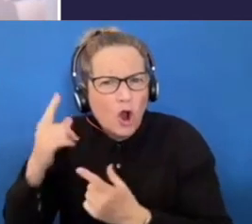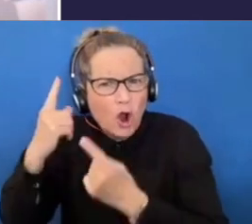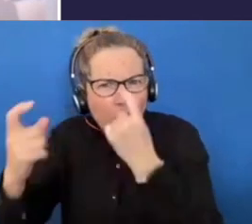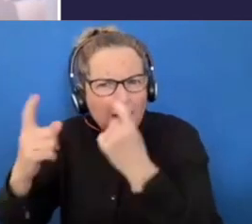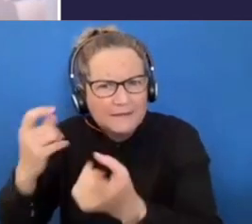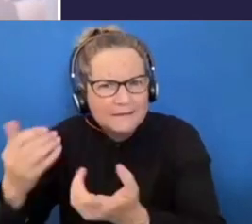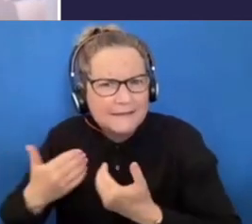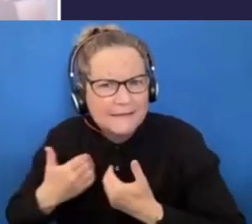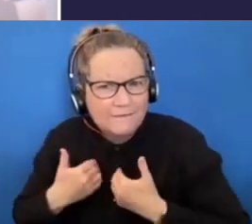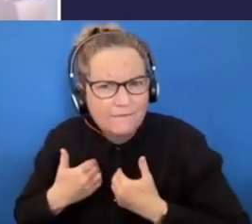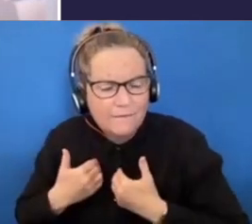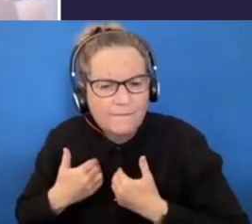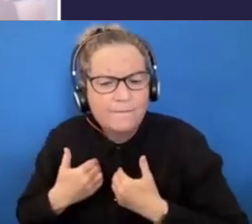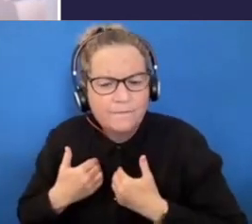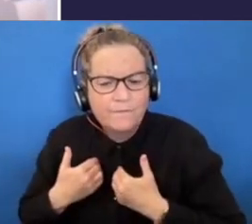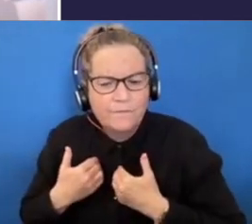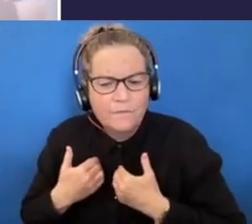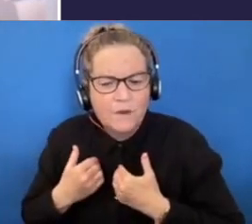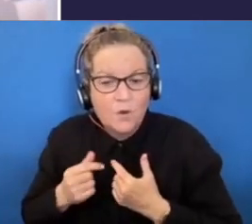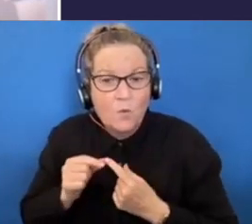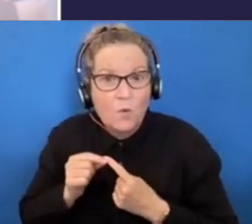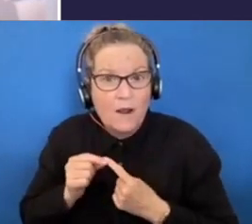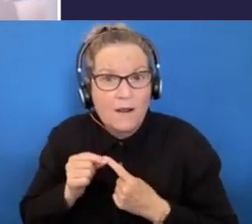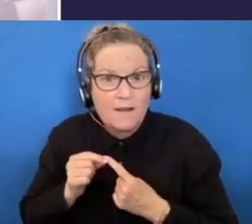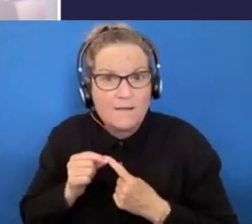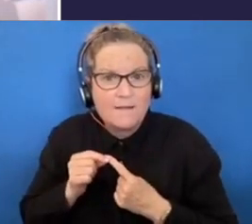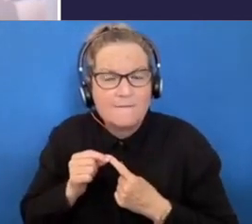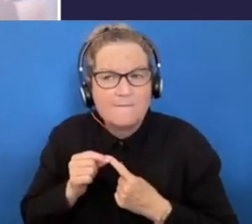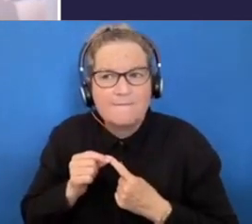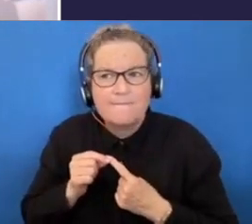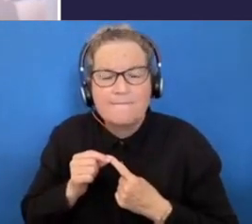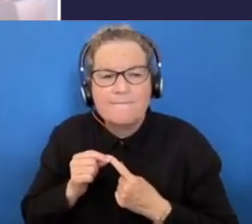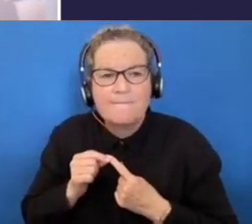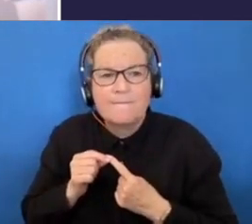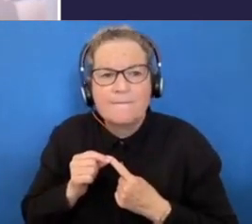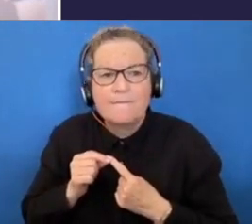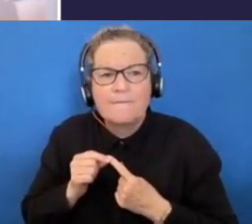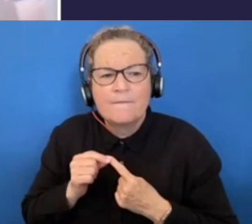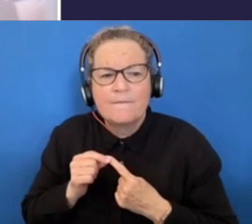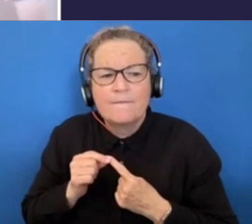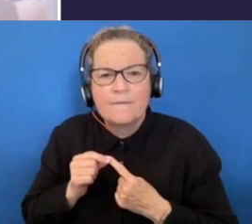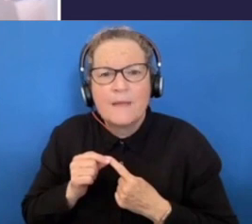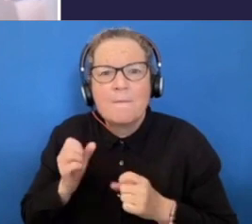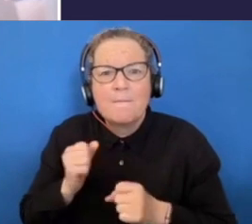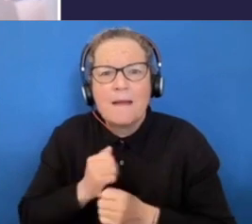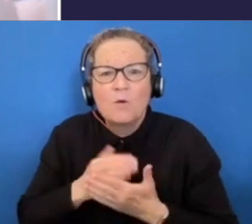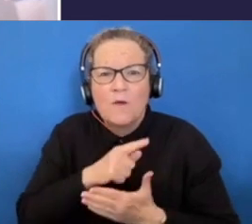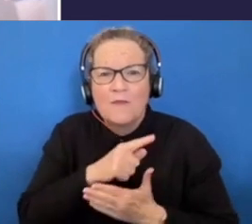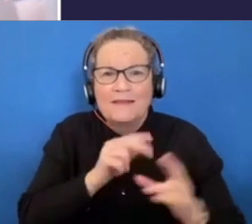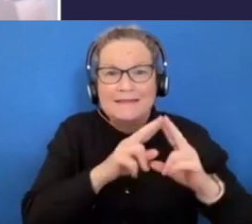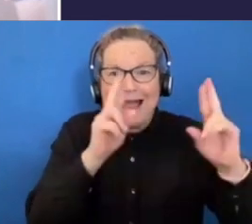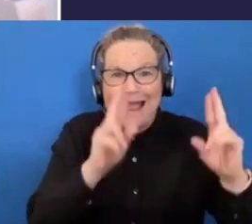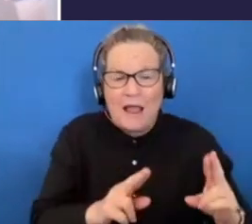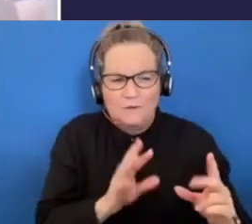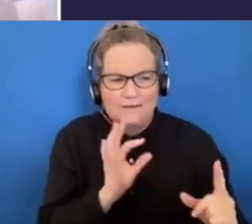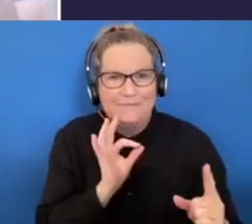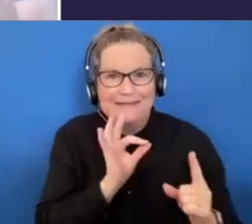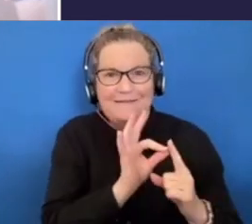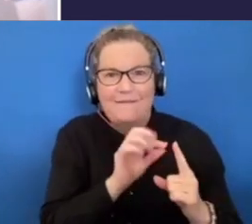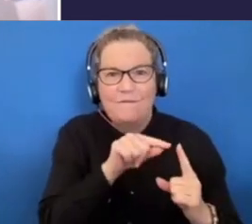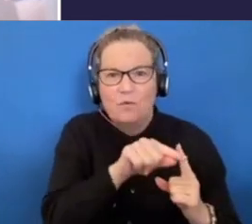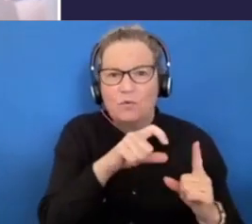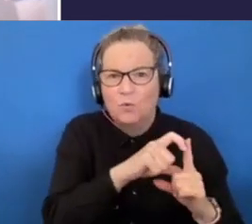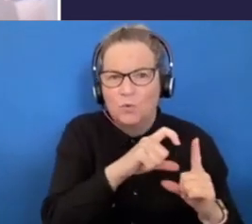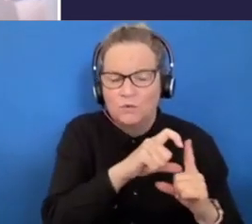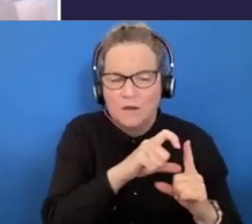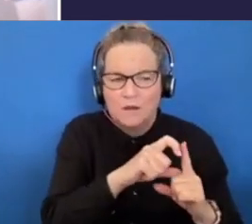of them was that we needed a house that was specifically for Jessica. We needed it to be in